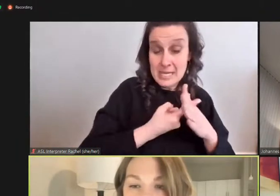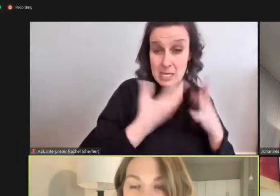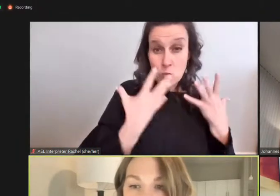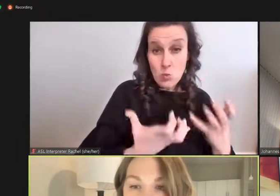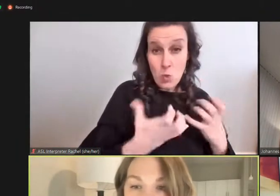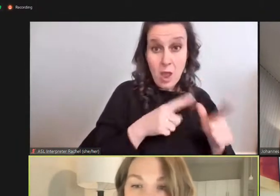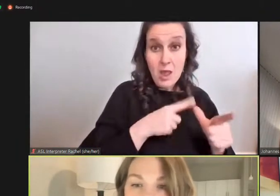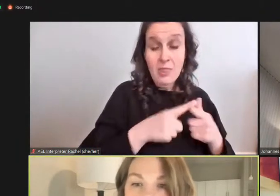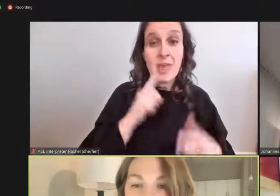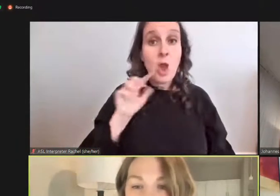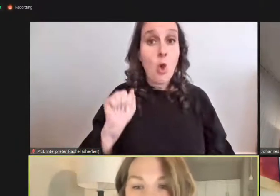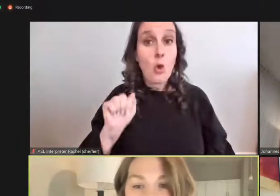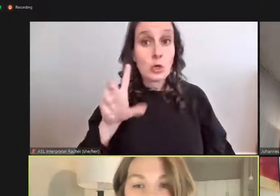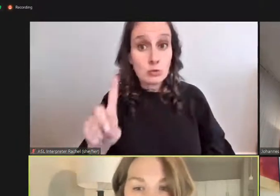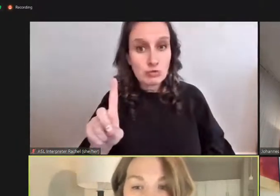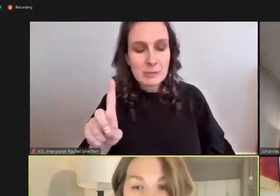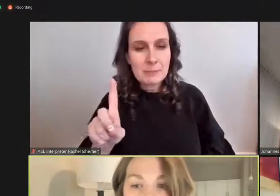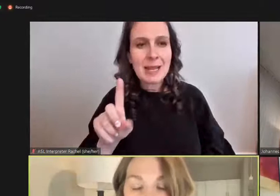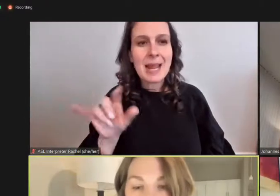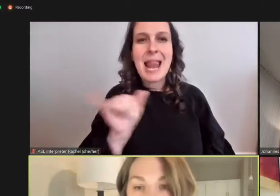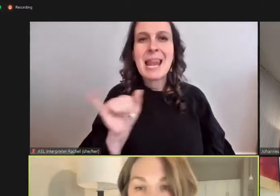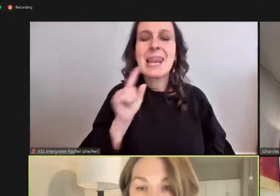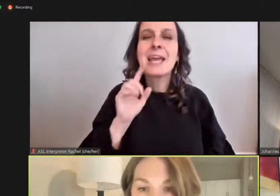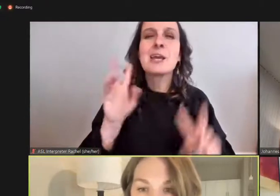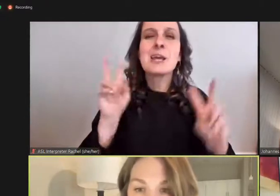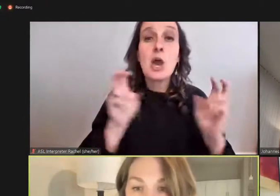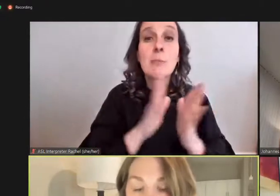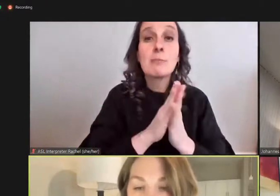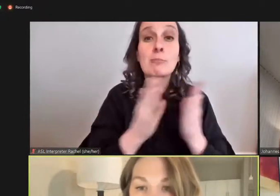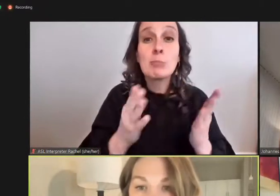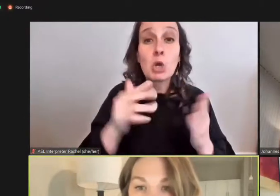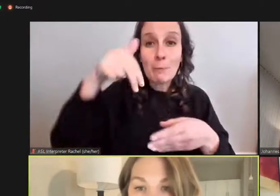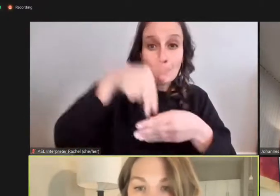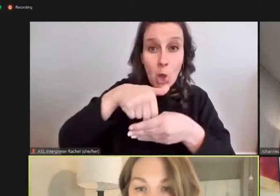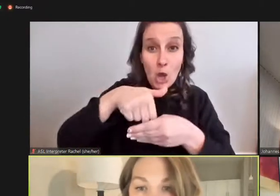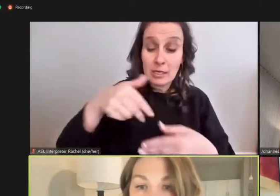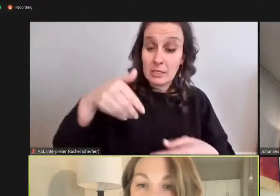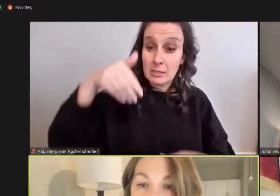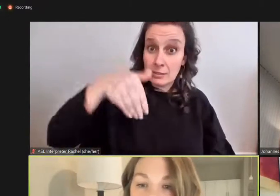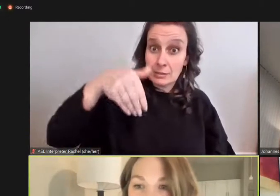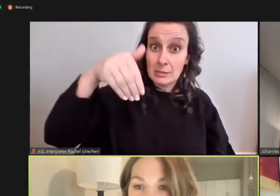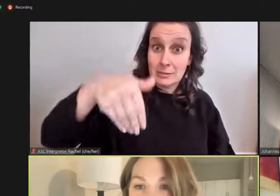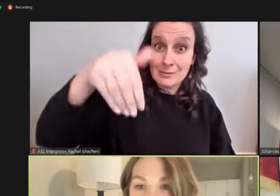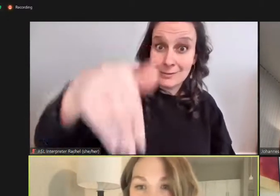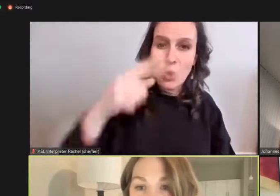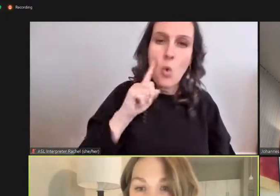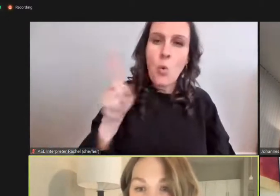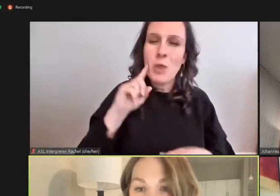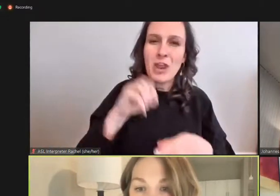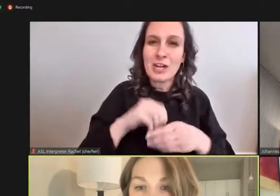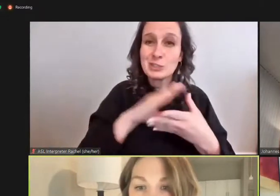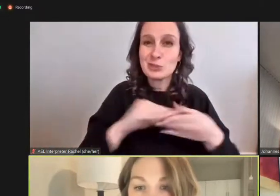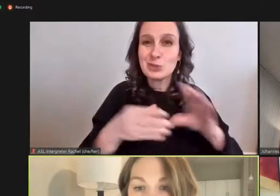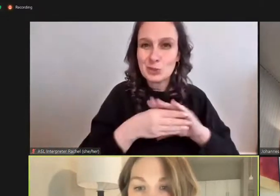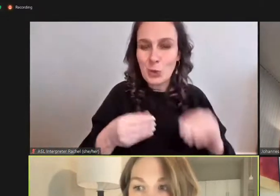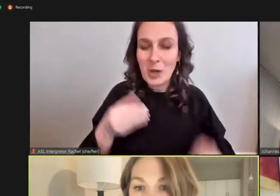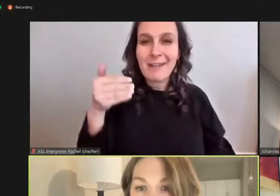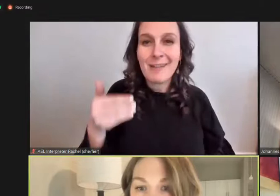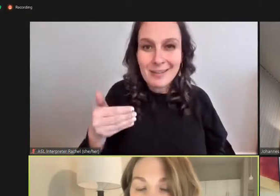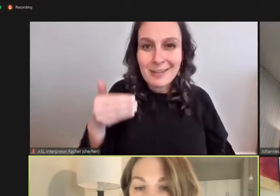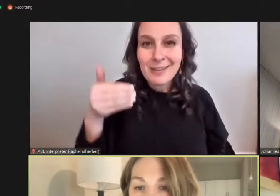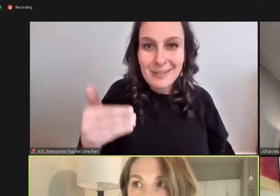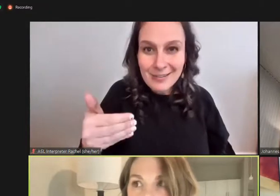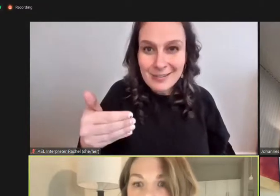the audio description to kind of act like a bookmark of moving the story along and where that was. And so Stephen